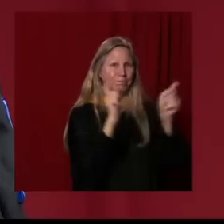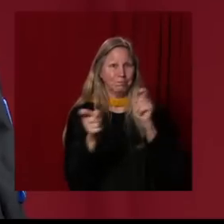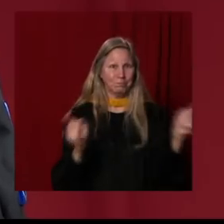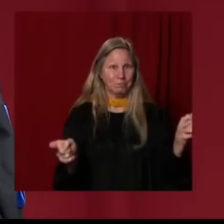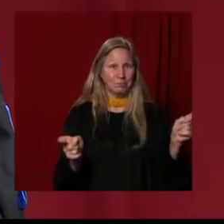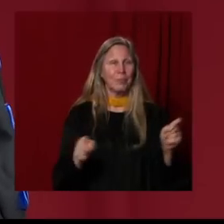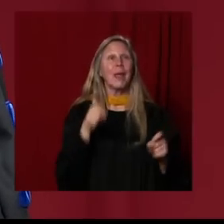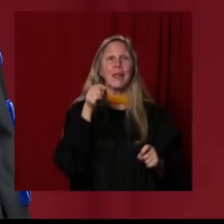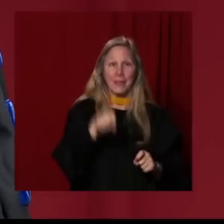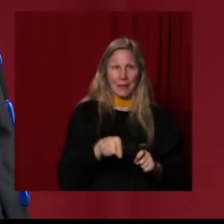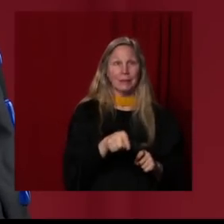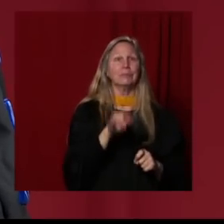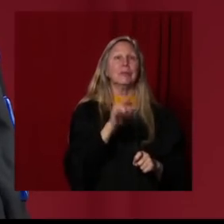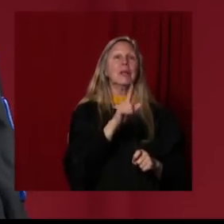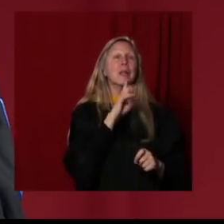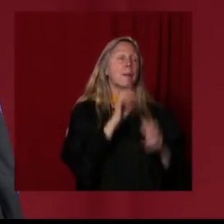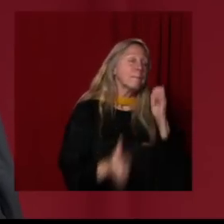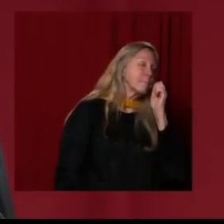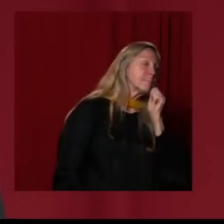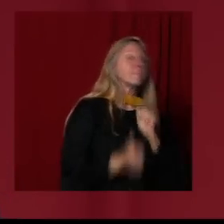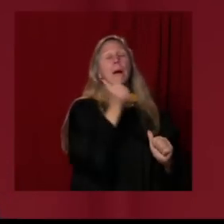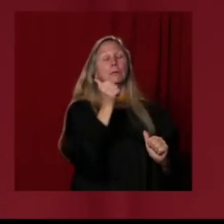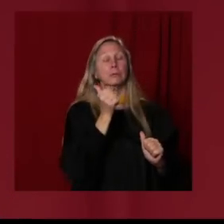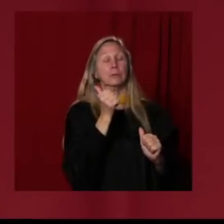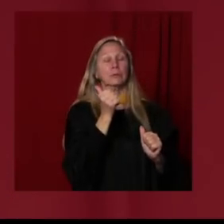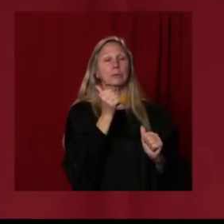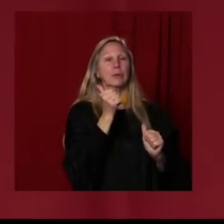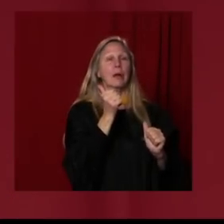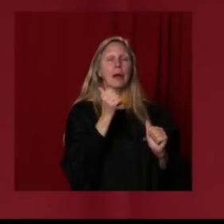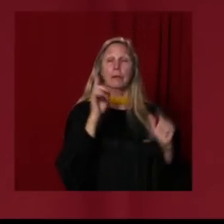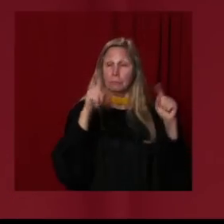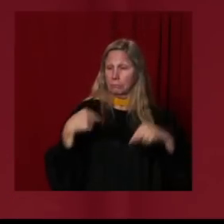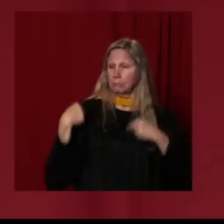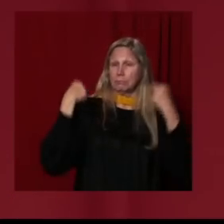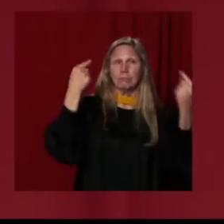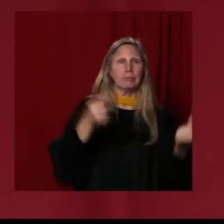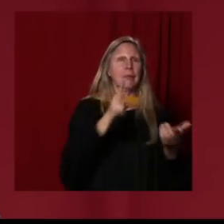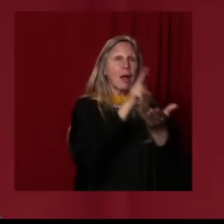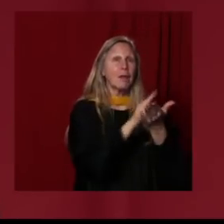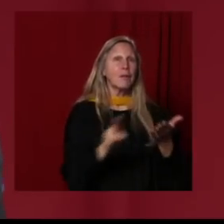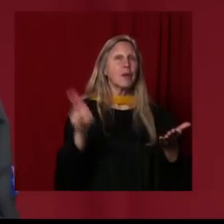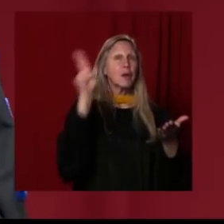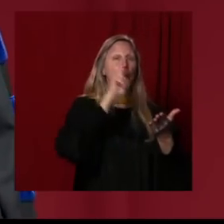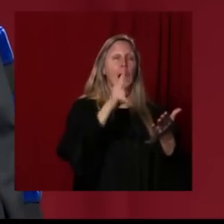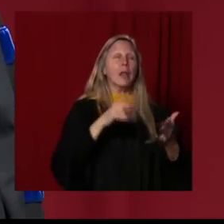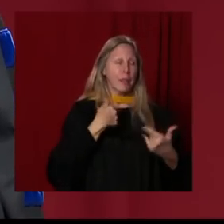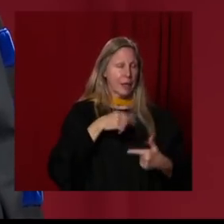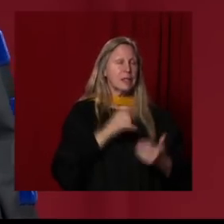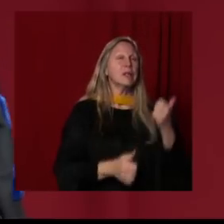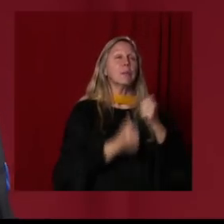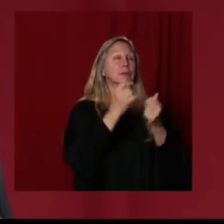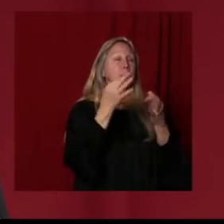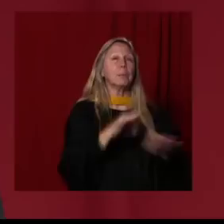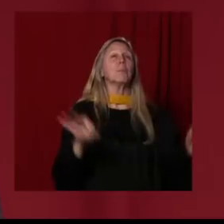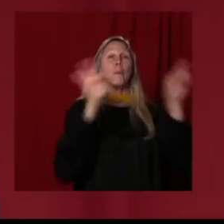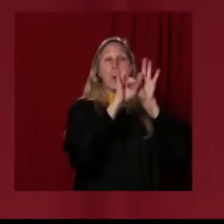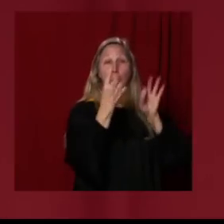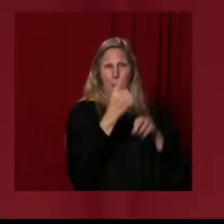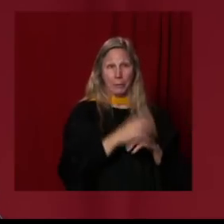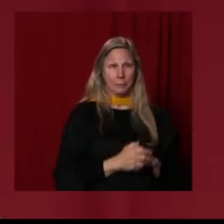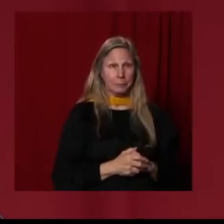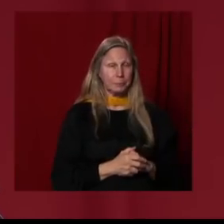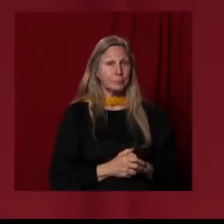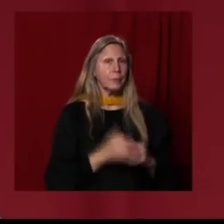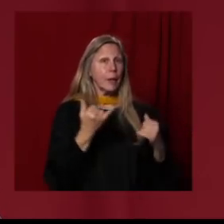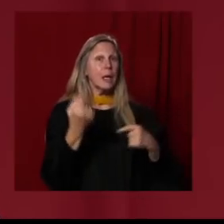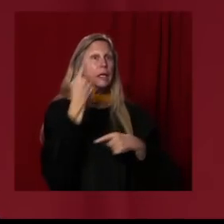This is the most satisfying event in the life of a university.